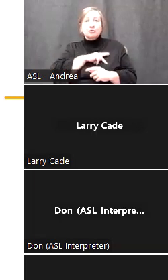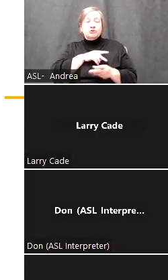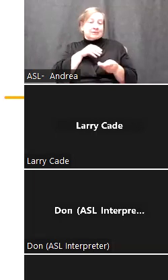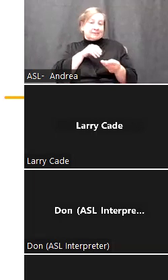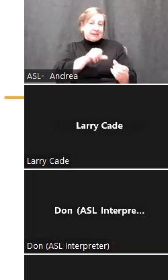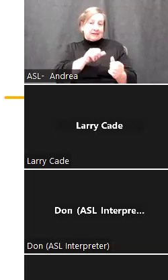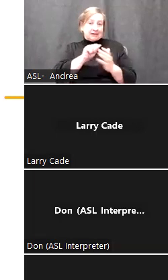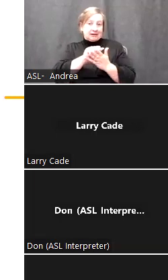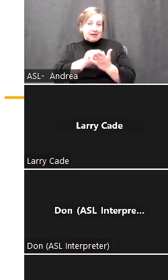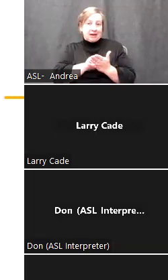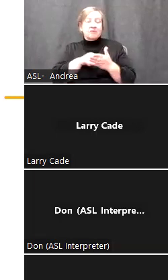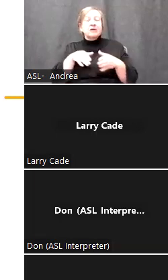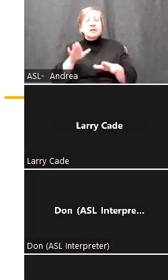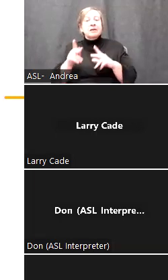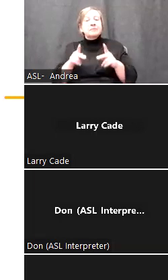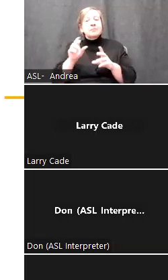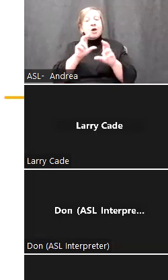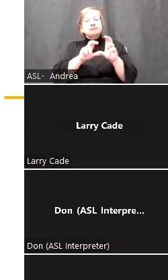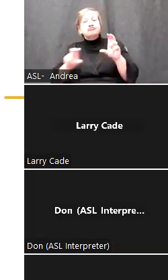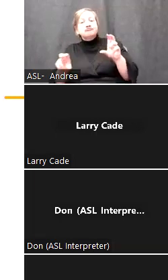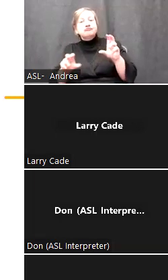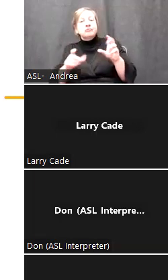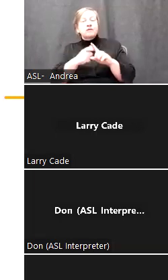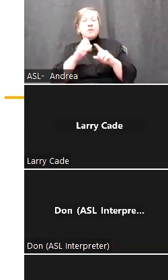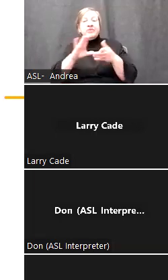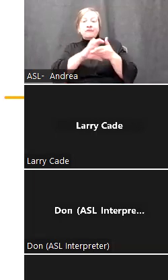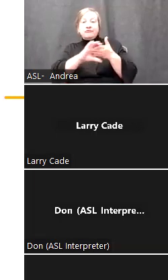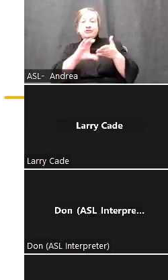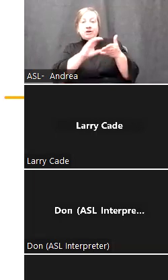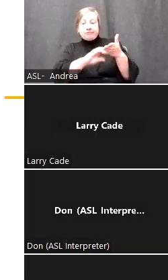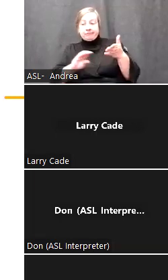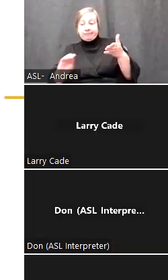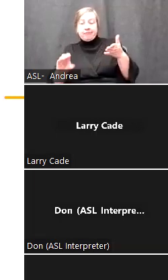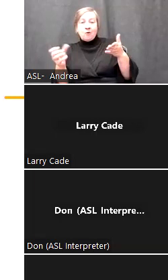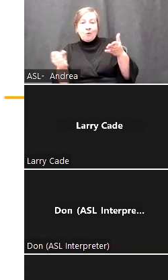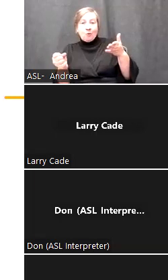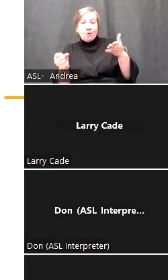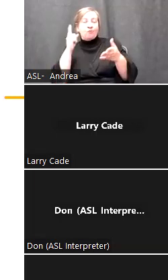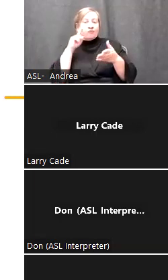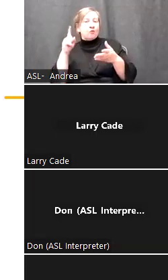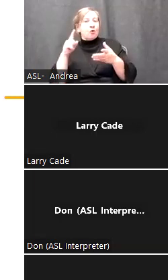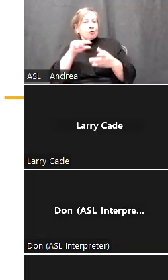They allow participants to set aside a portion of their salaries pre-tax to pay for eligible expenses.